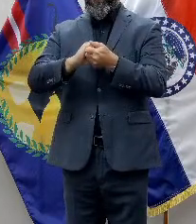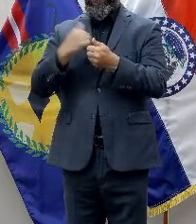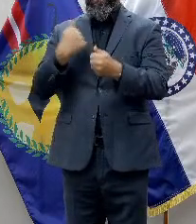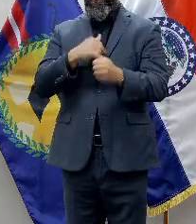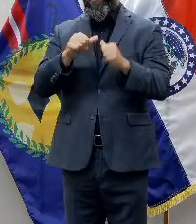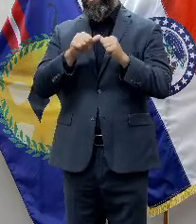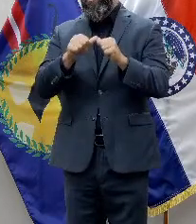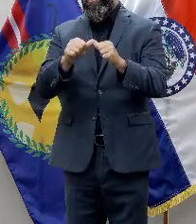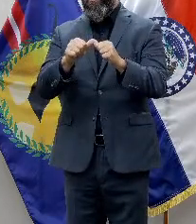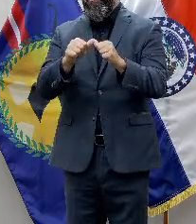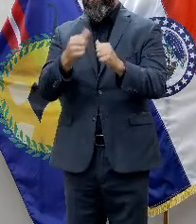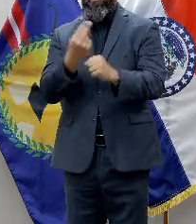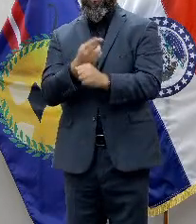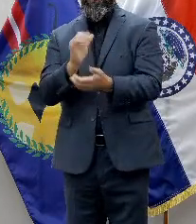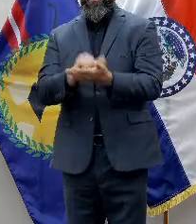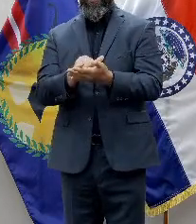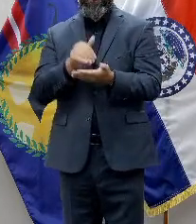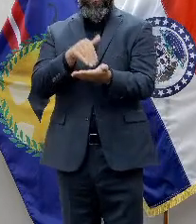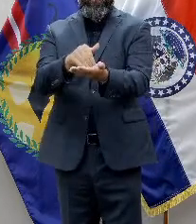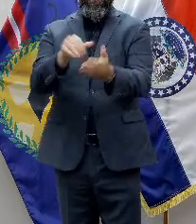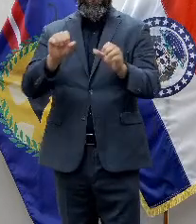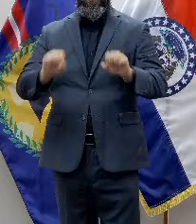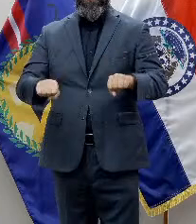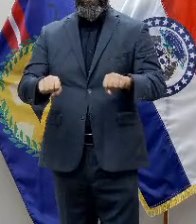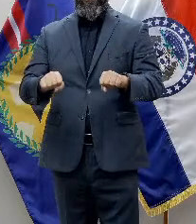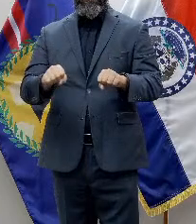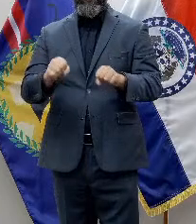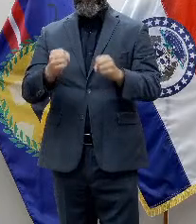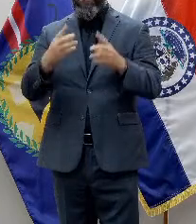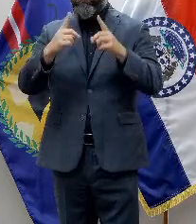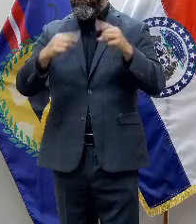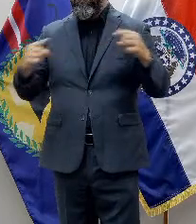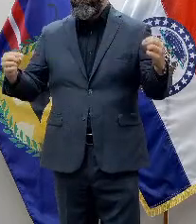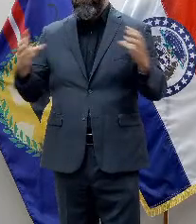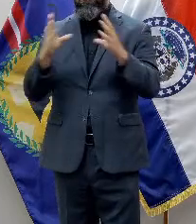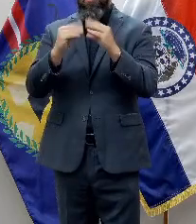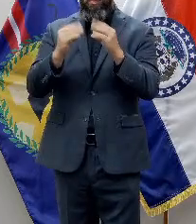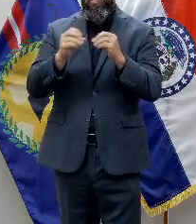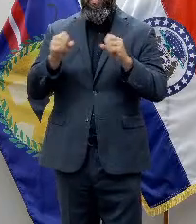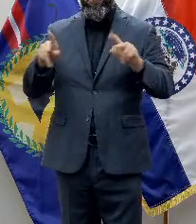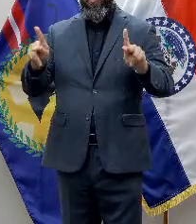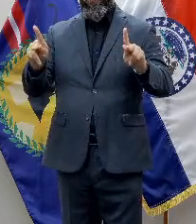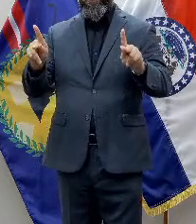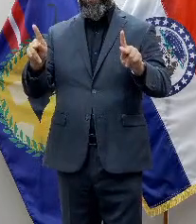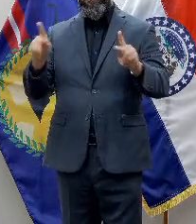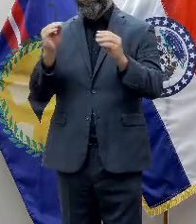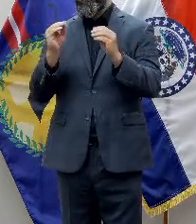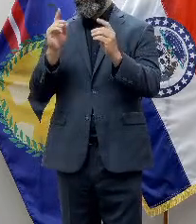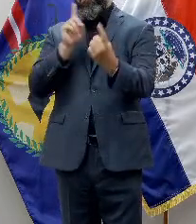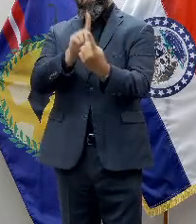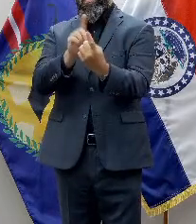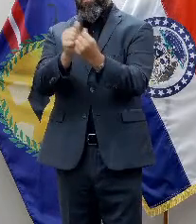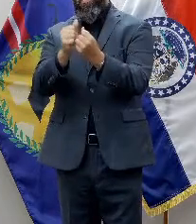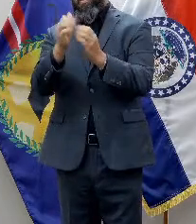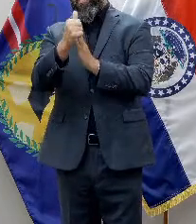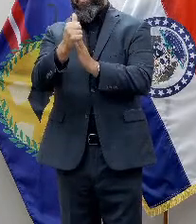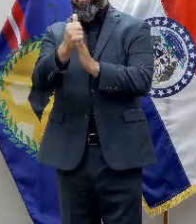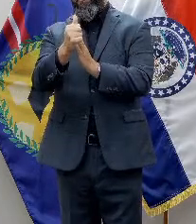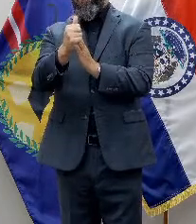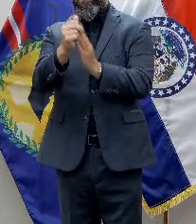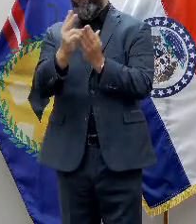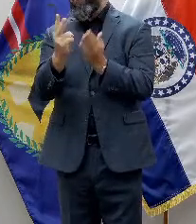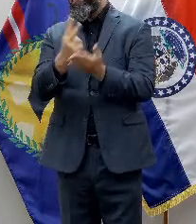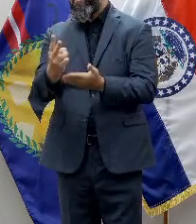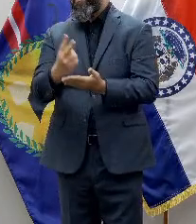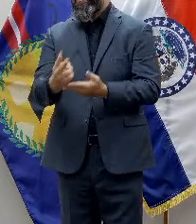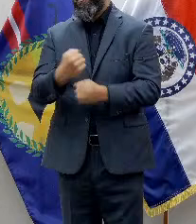continue to utilize as often as possible. So there's a wide variety of those meetings and those opportunities, and we meet with those leaders every other week to make